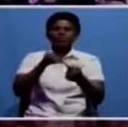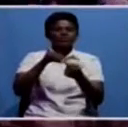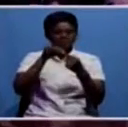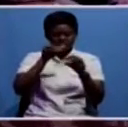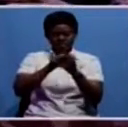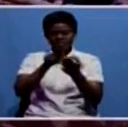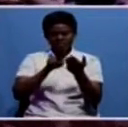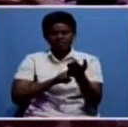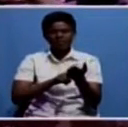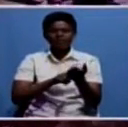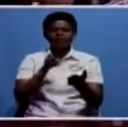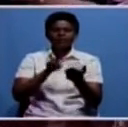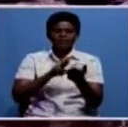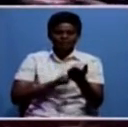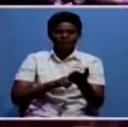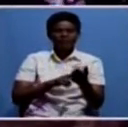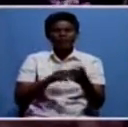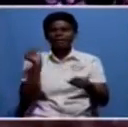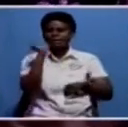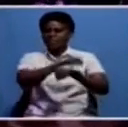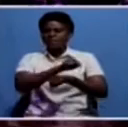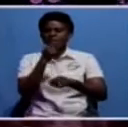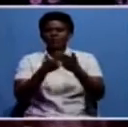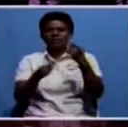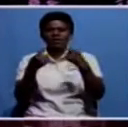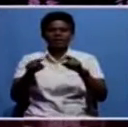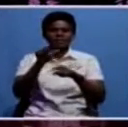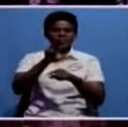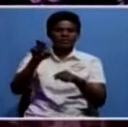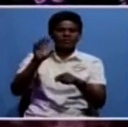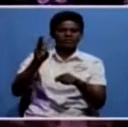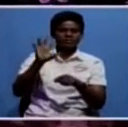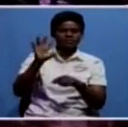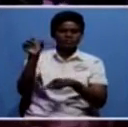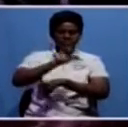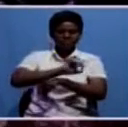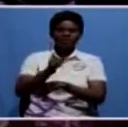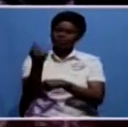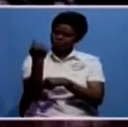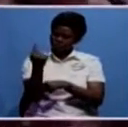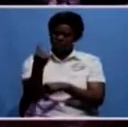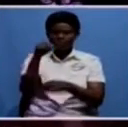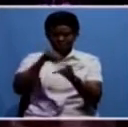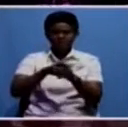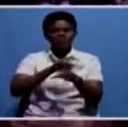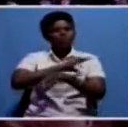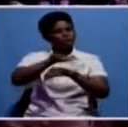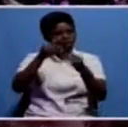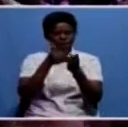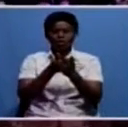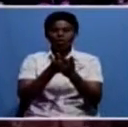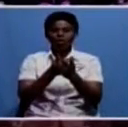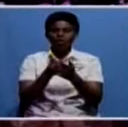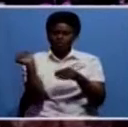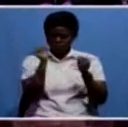that it beats what happens 365 days a year. This is just one part of the whole